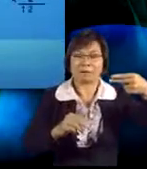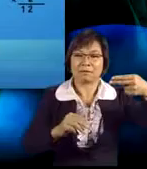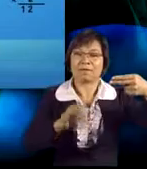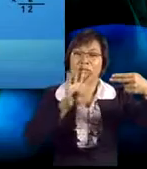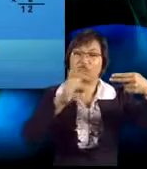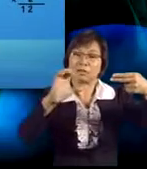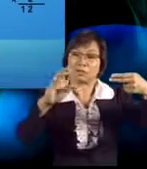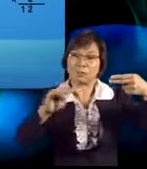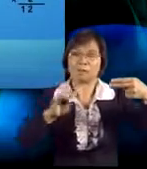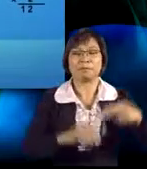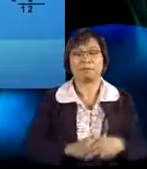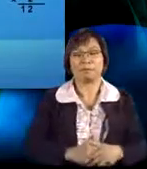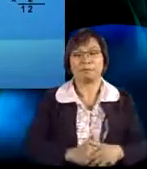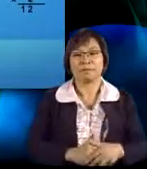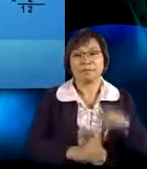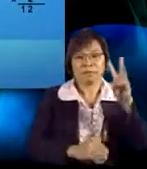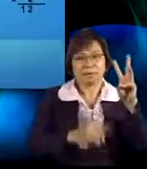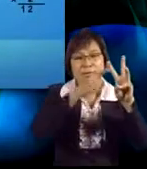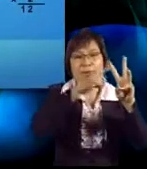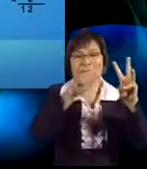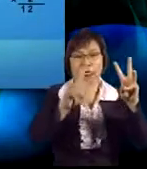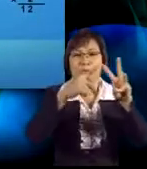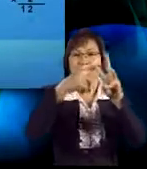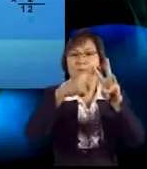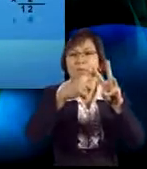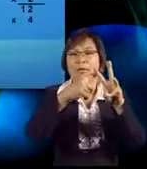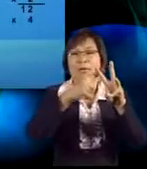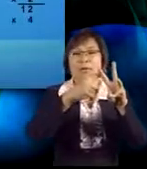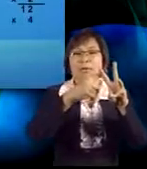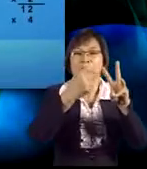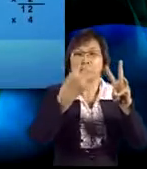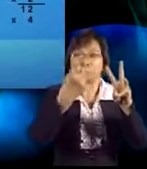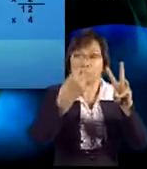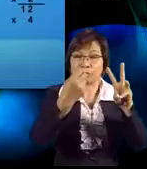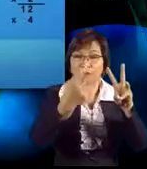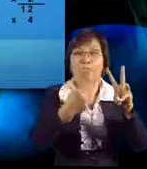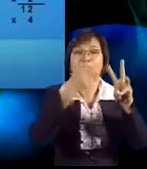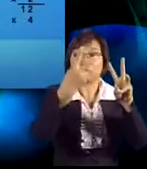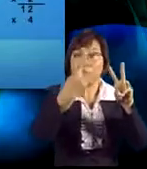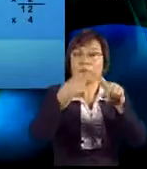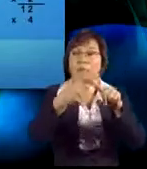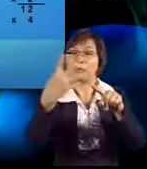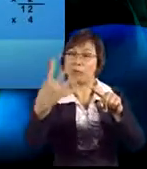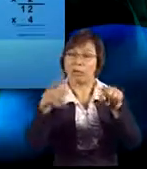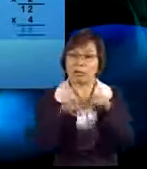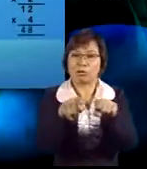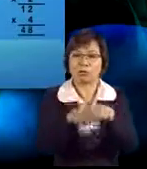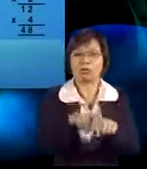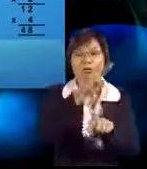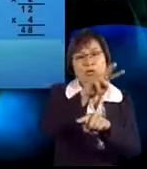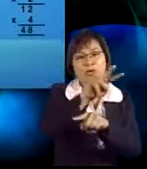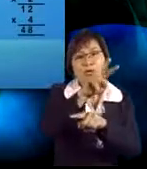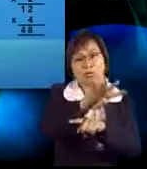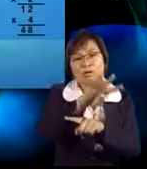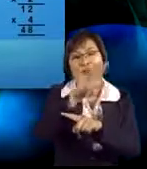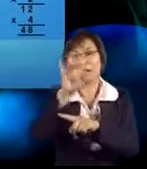4 centimeters. So 6 multiplied by 2 equals to 12, and 12 multiplied by 4 equals to